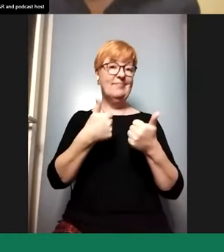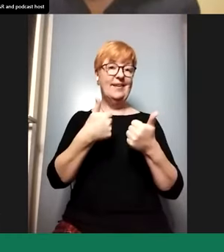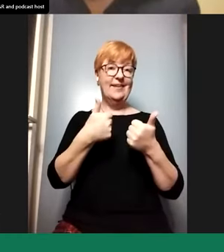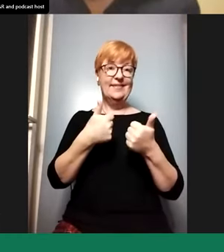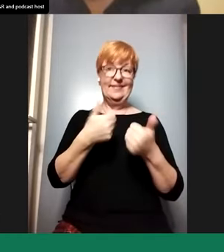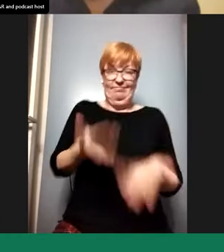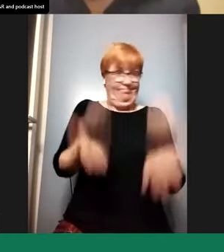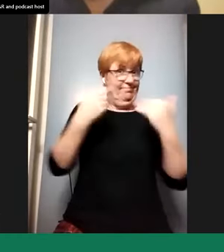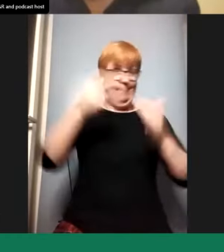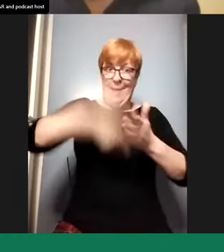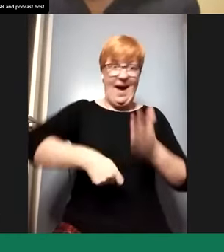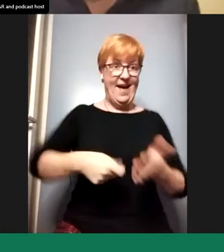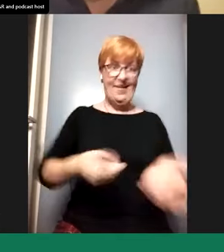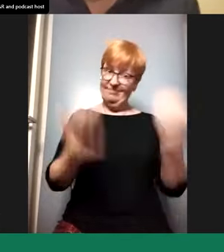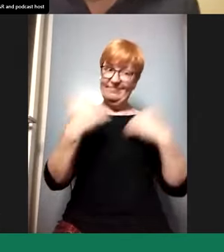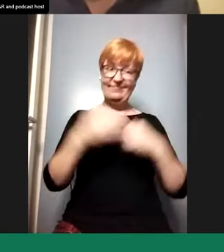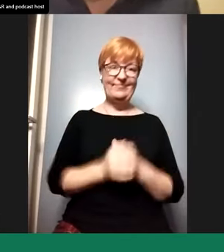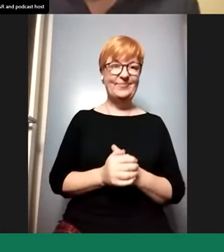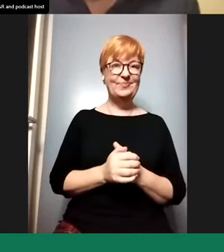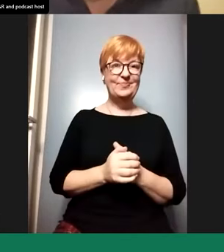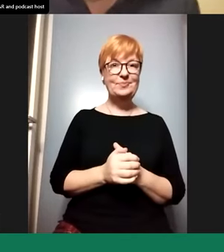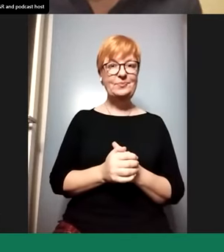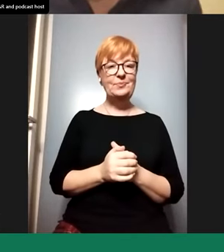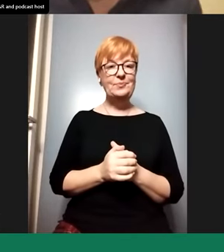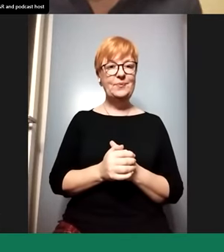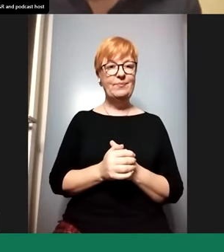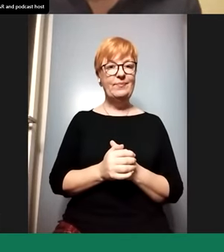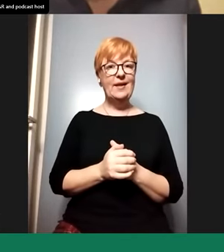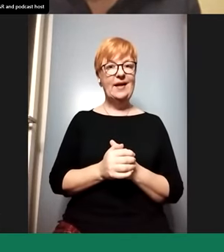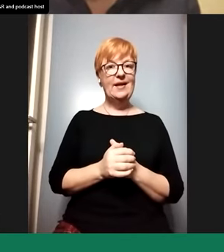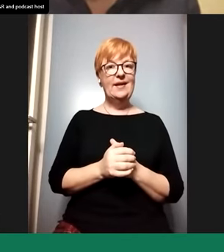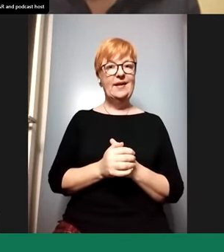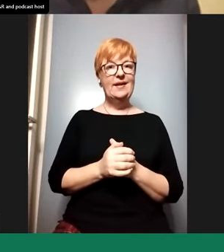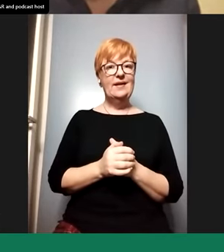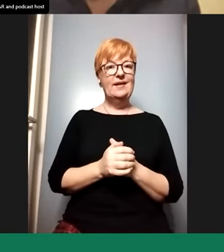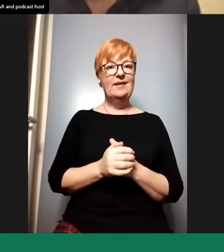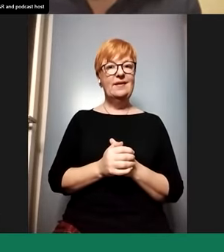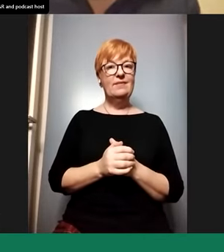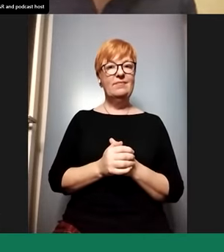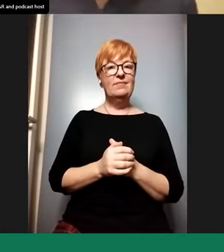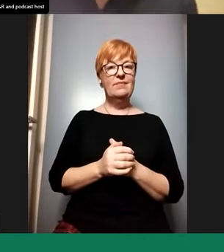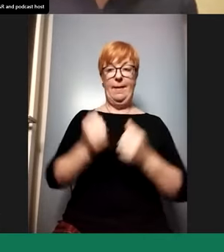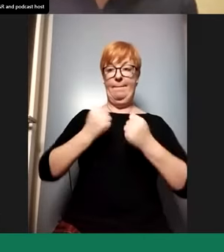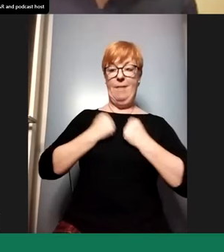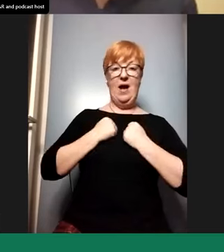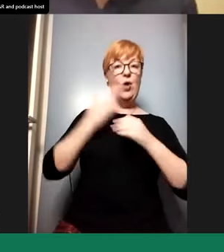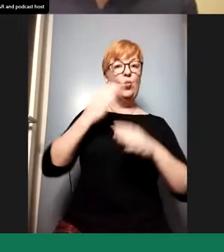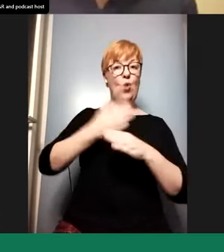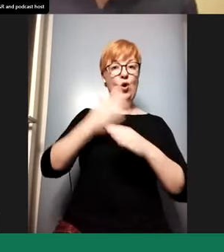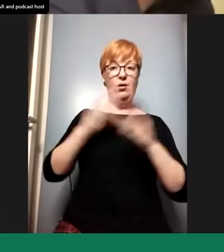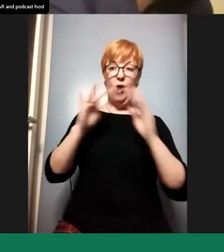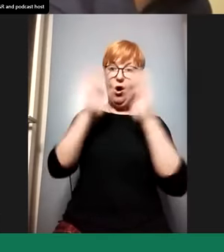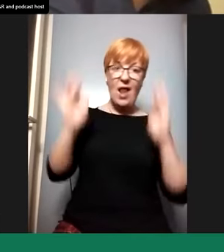out there. Read, bought. And this pay, the piece is online. The Rushby work